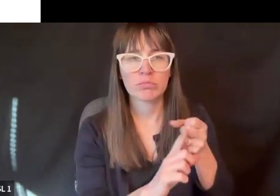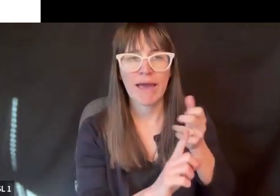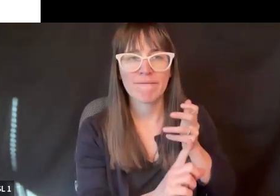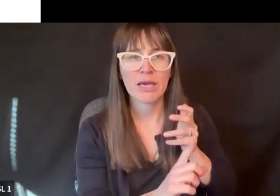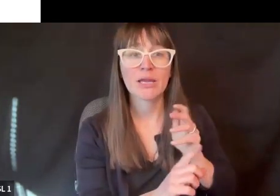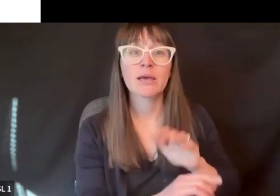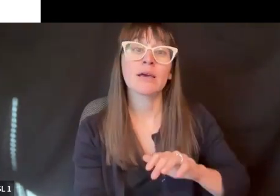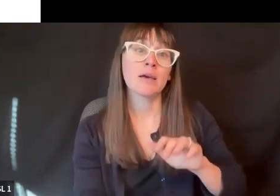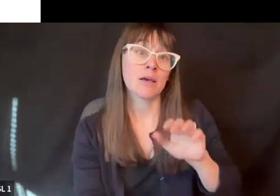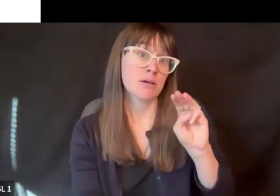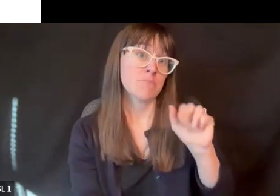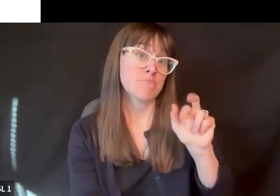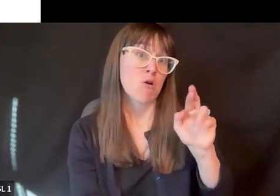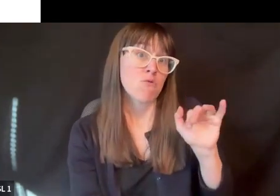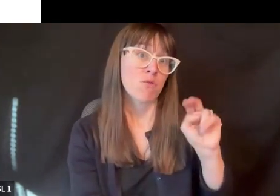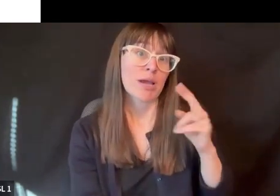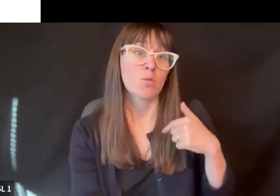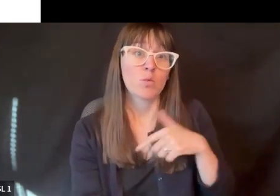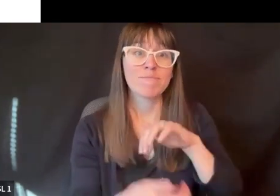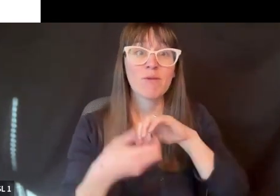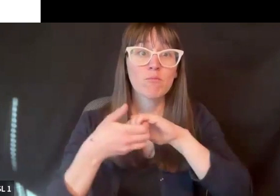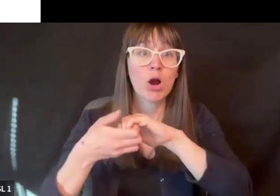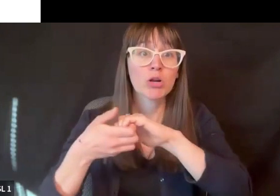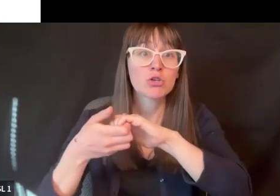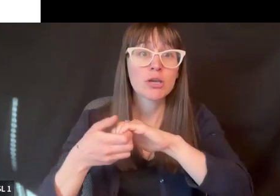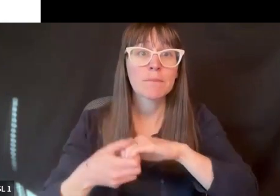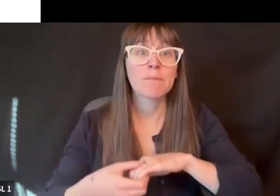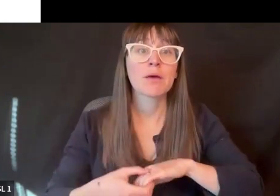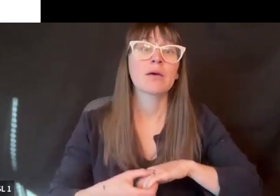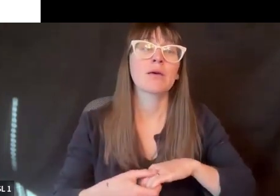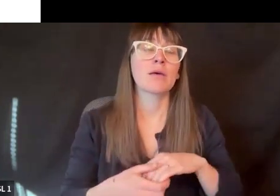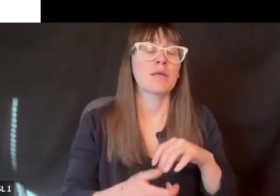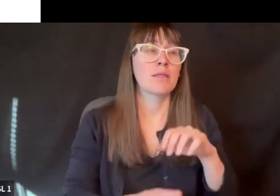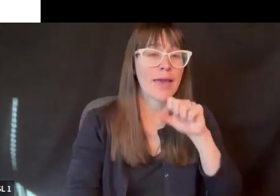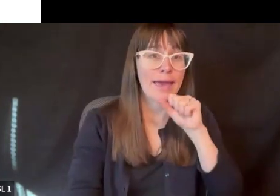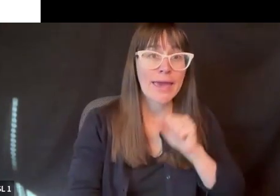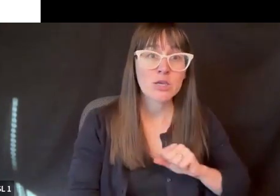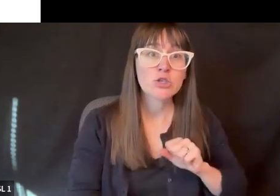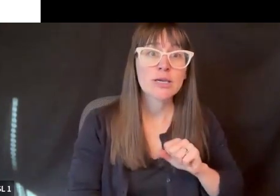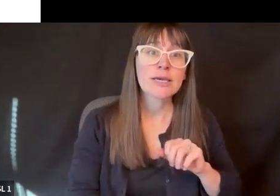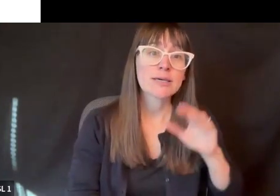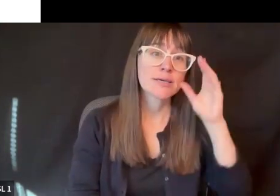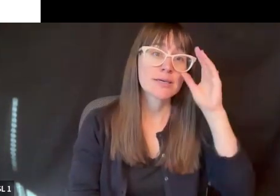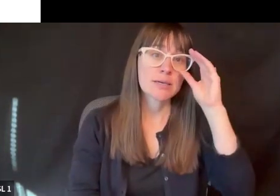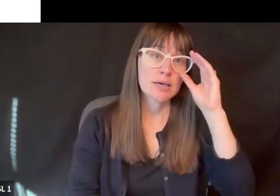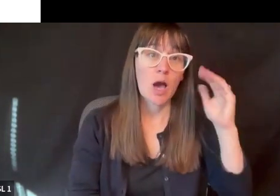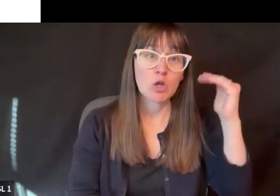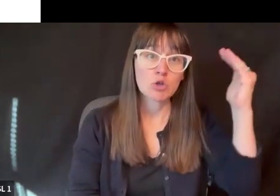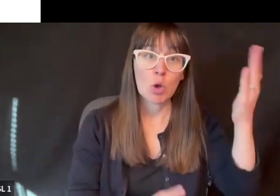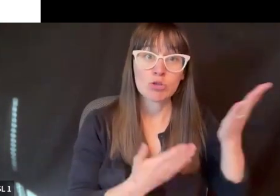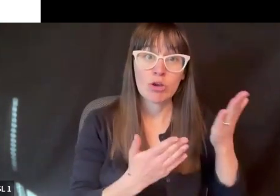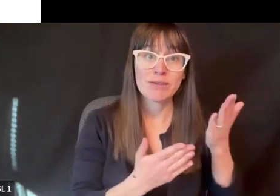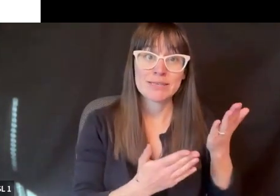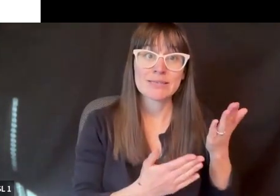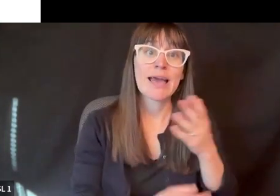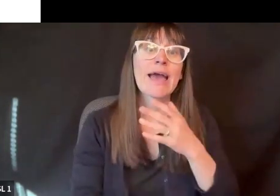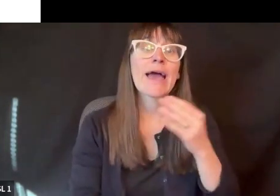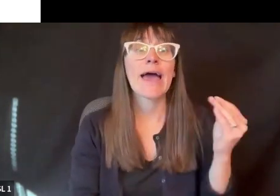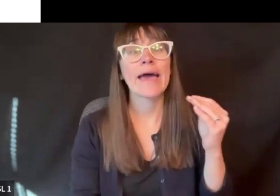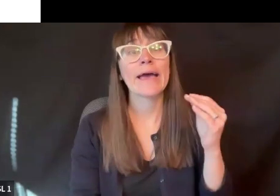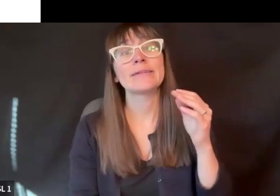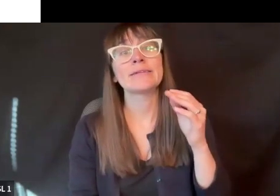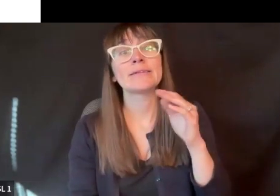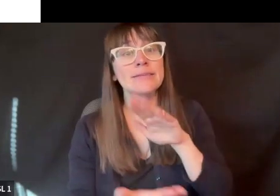those. Again, in Marin, this is a partnership between our area on aging, Marin Aging and Adult